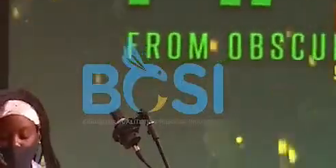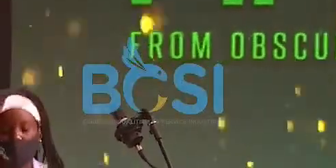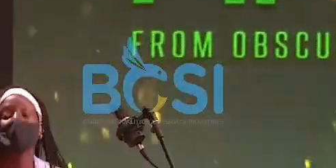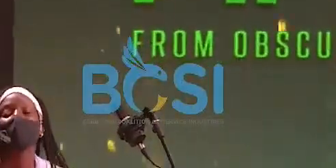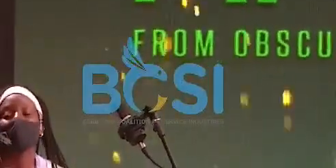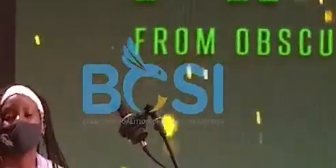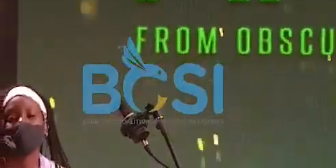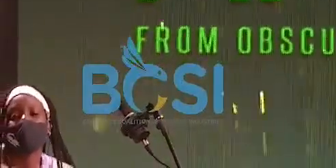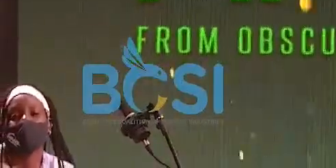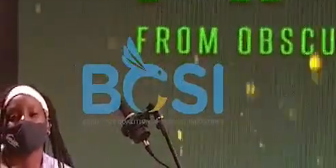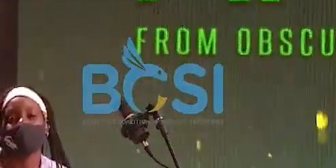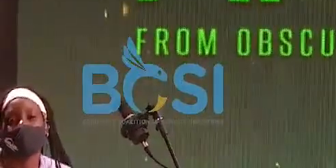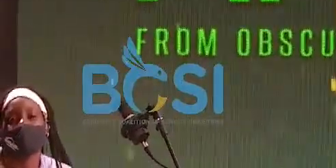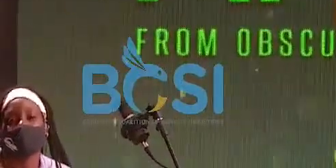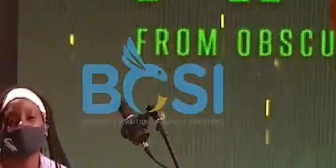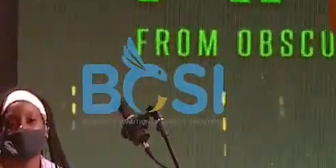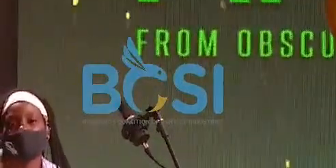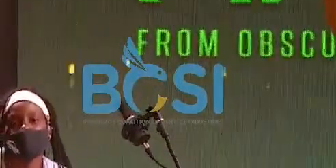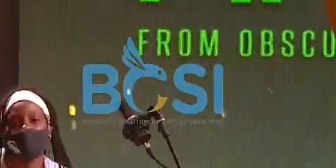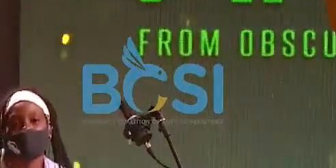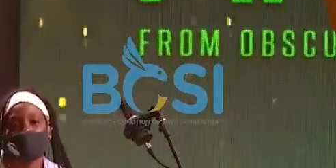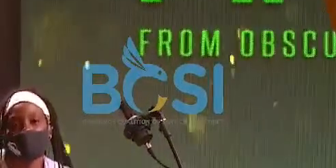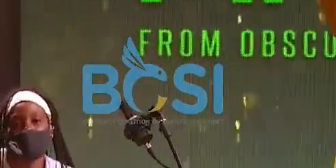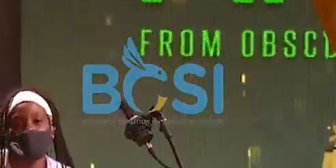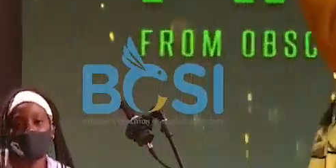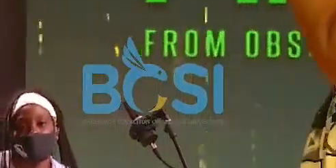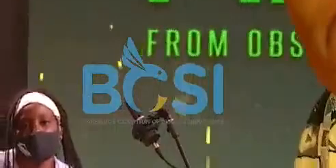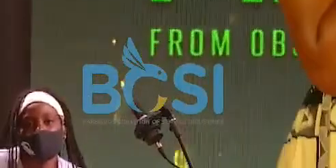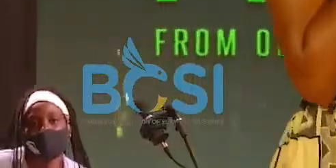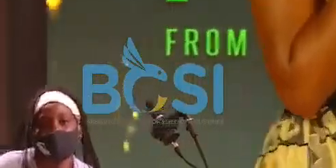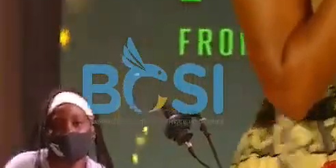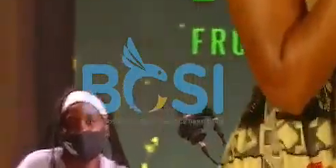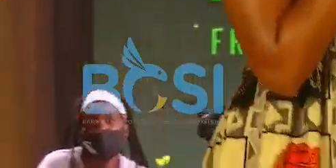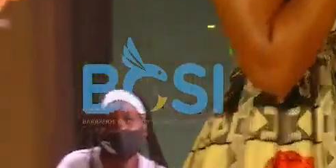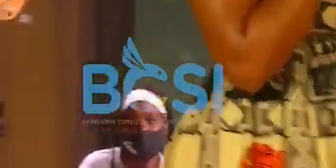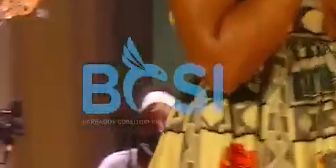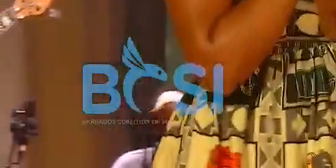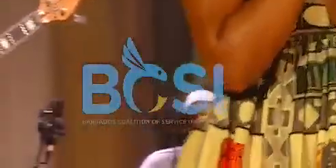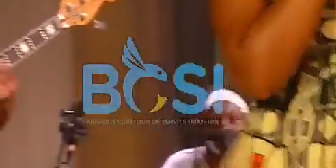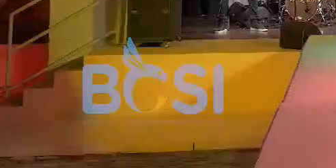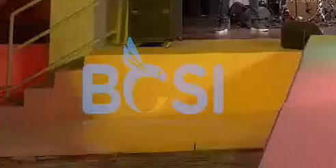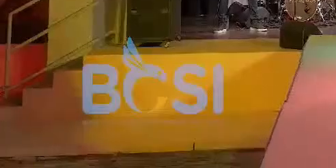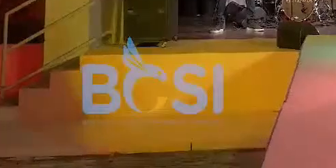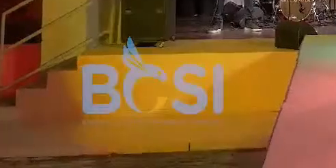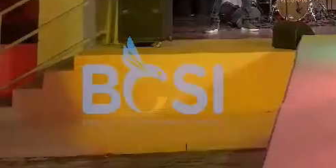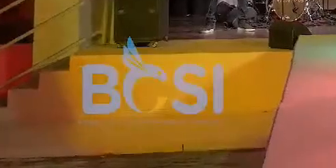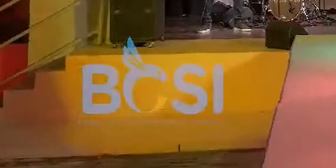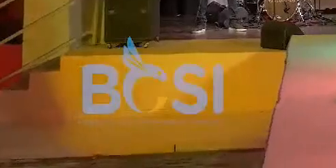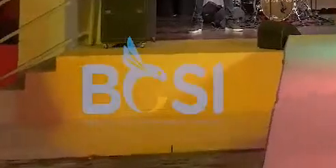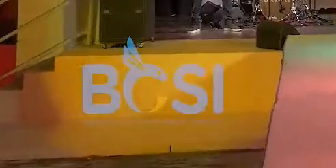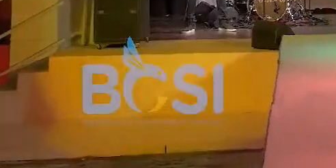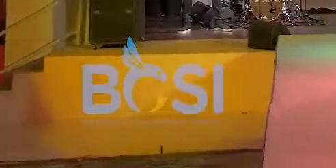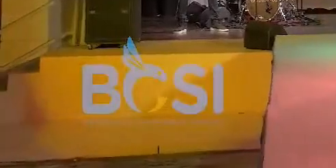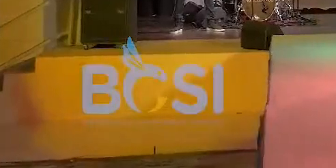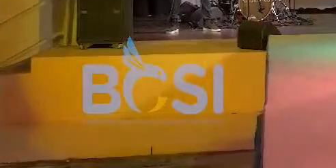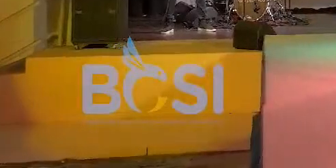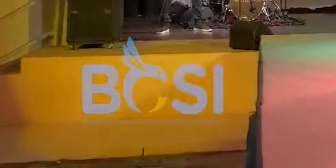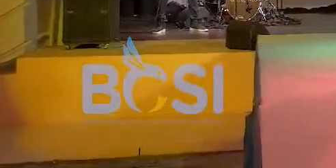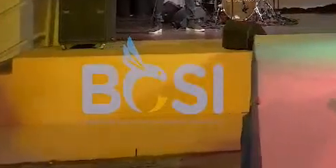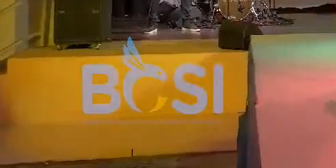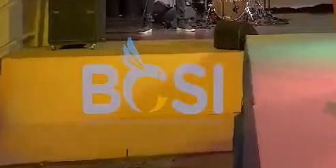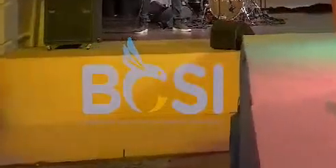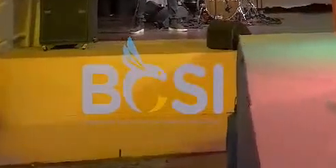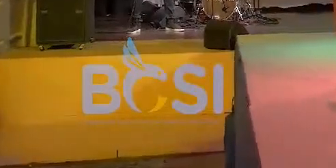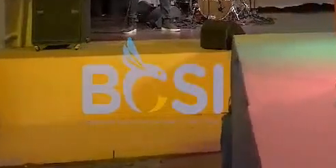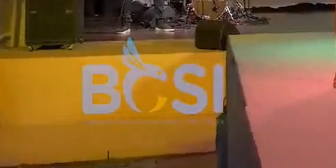your eyes, put hurt aside. Stay open to love. Stay open to